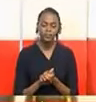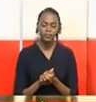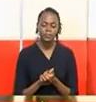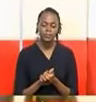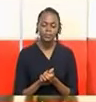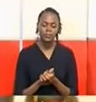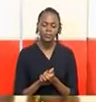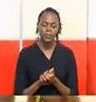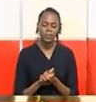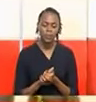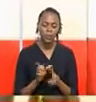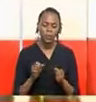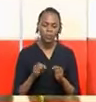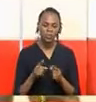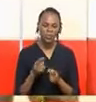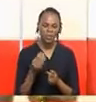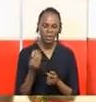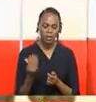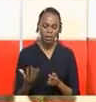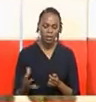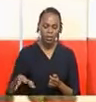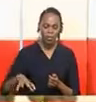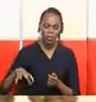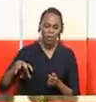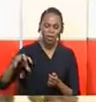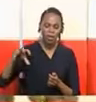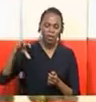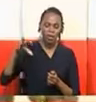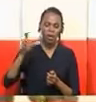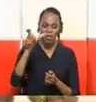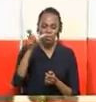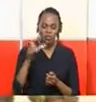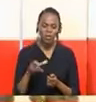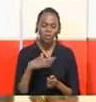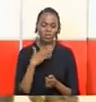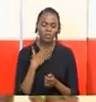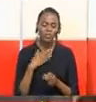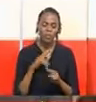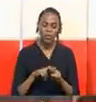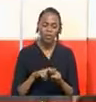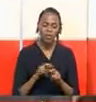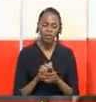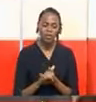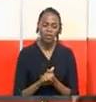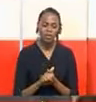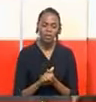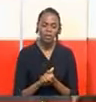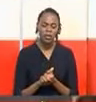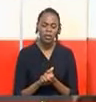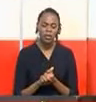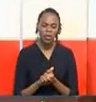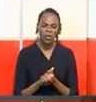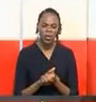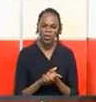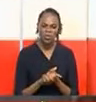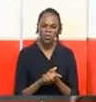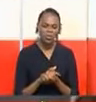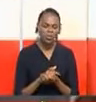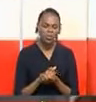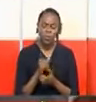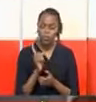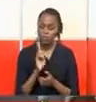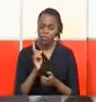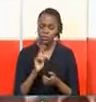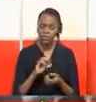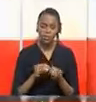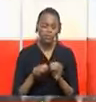Since my childhood, my dad has been someone I admired, not because of all the achievements